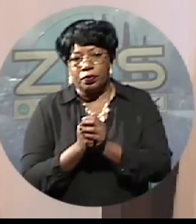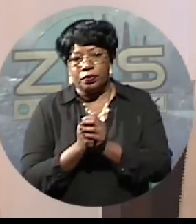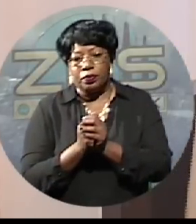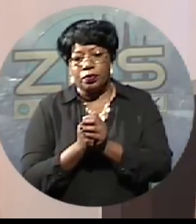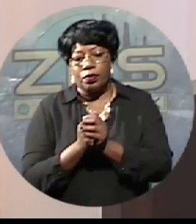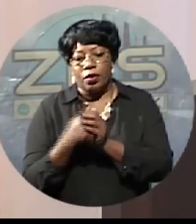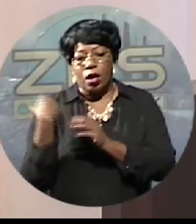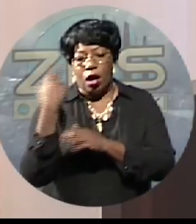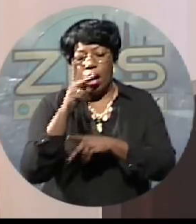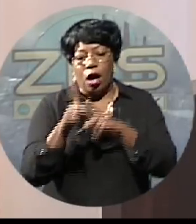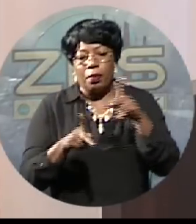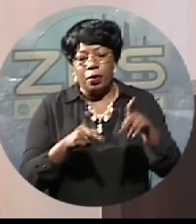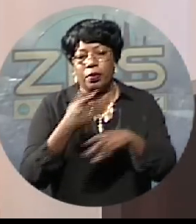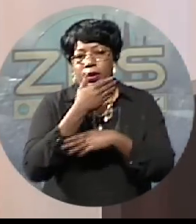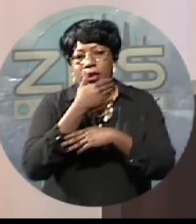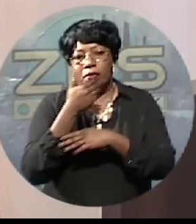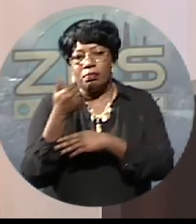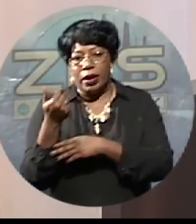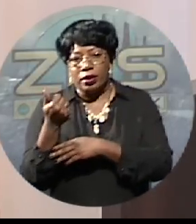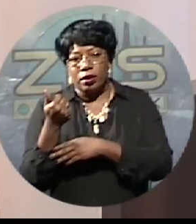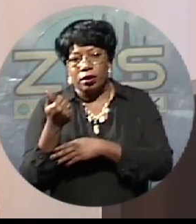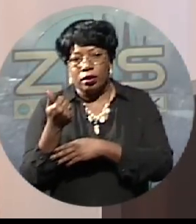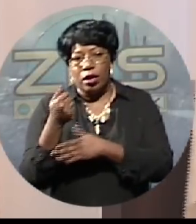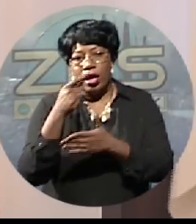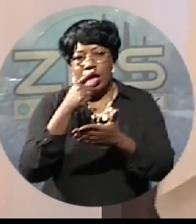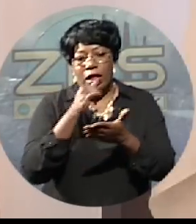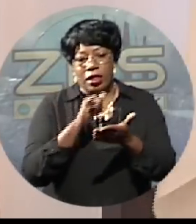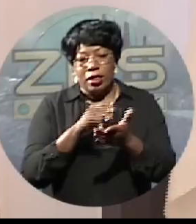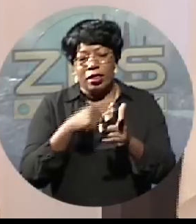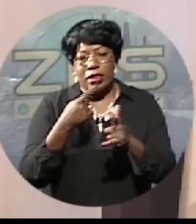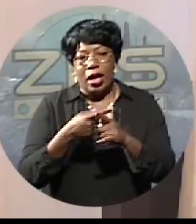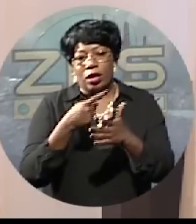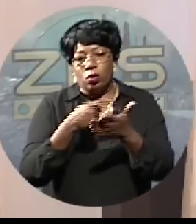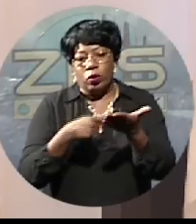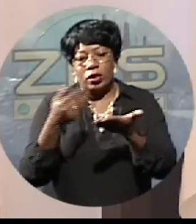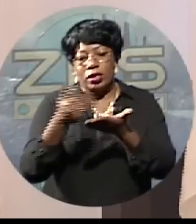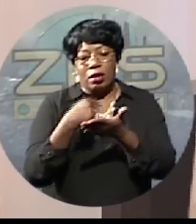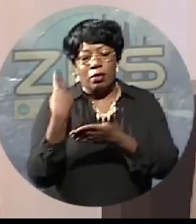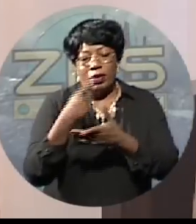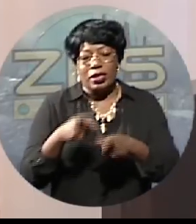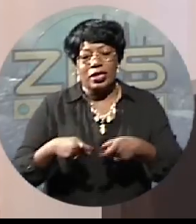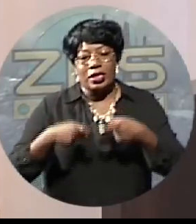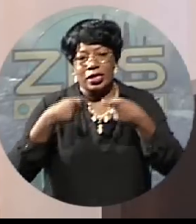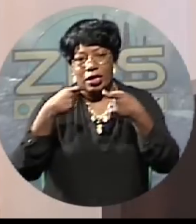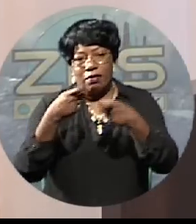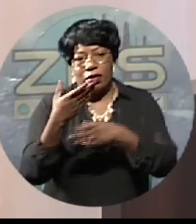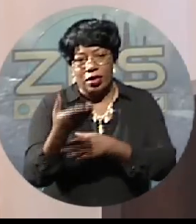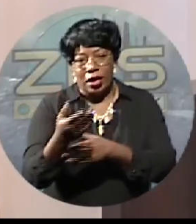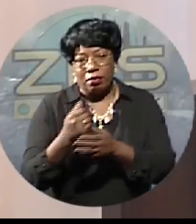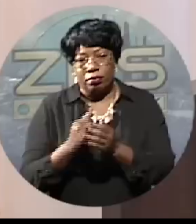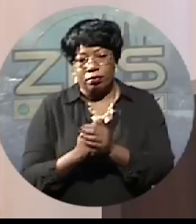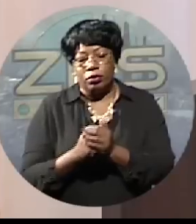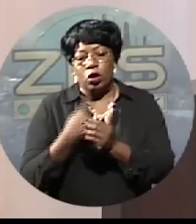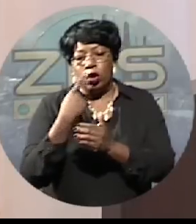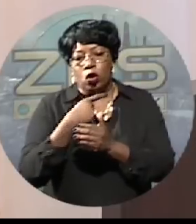Our people deserve better than what some of us give them. The electorate